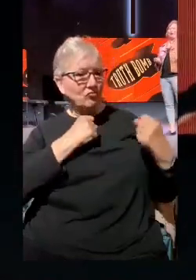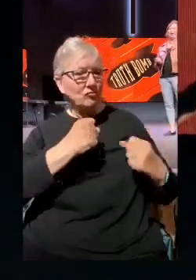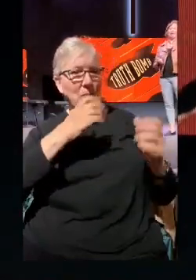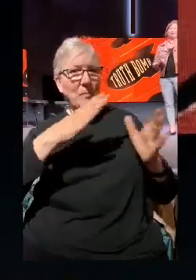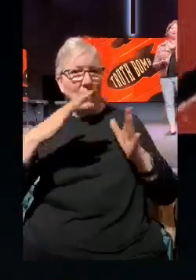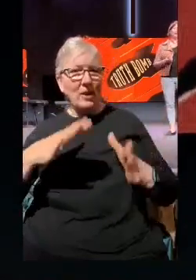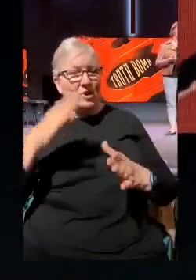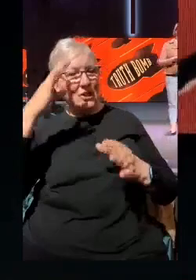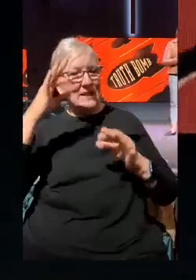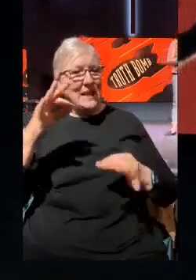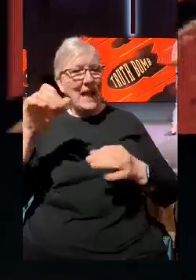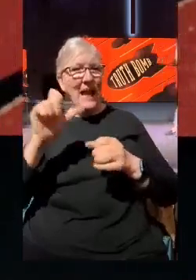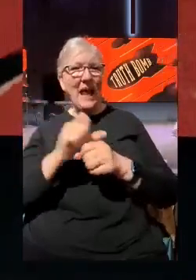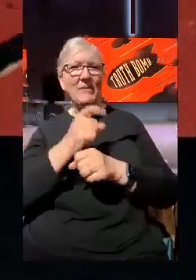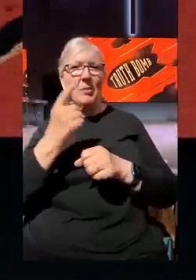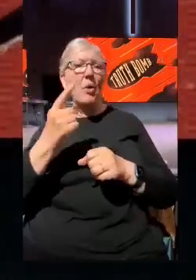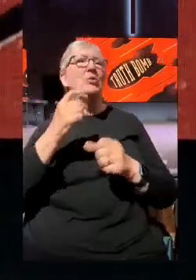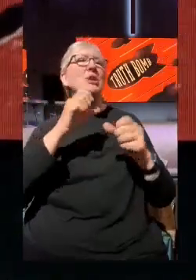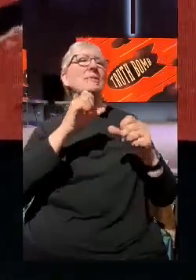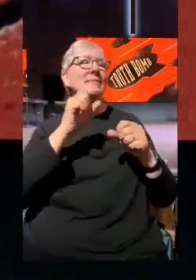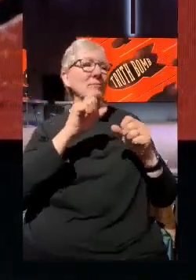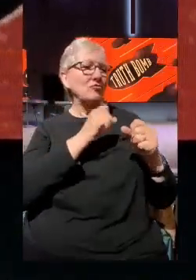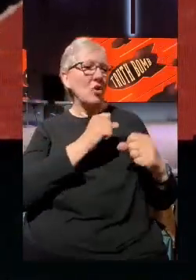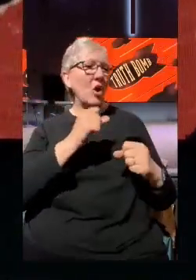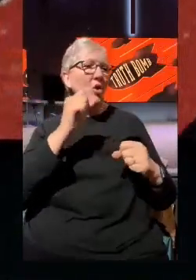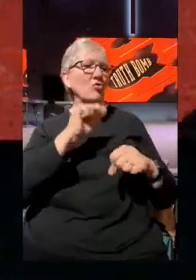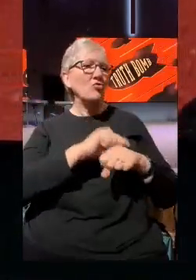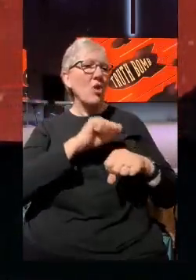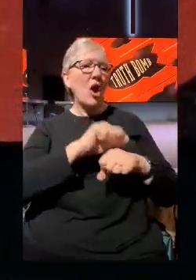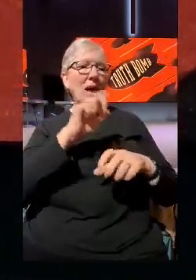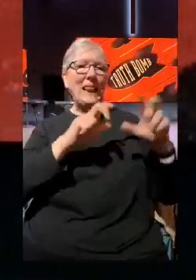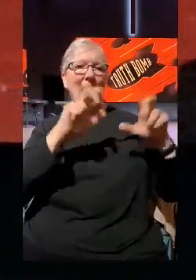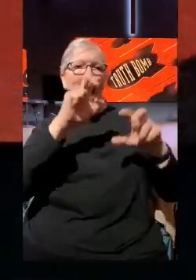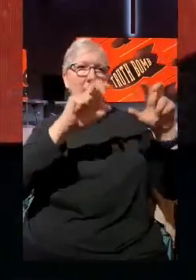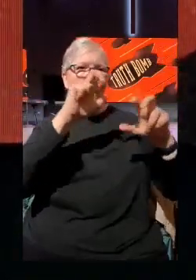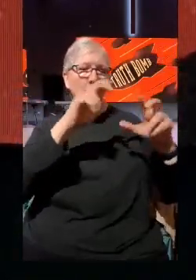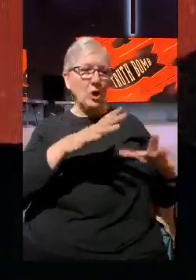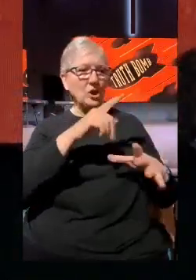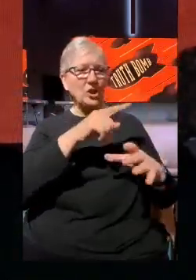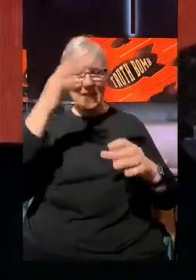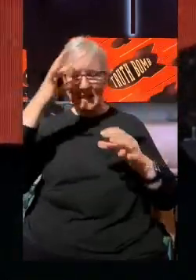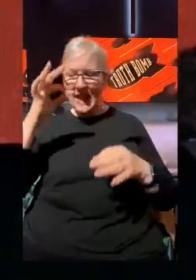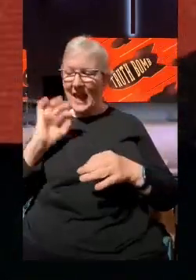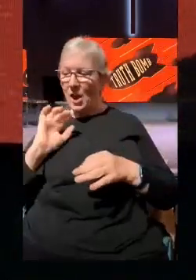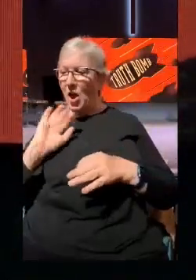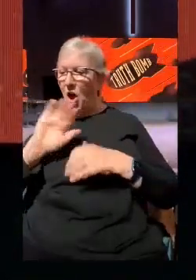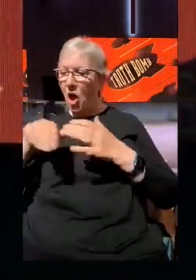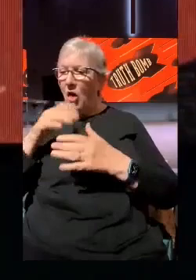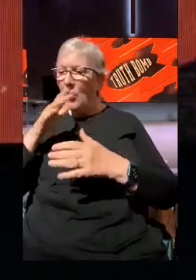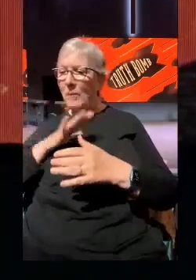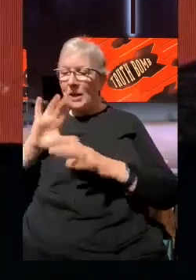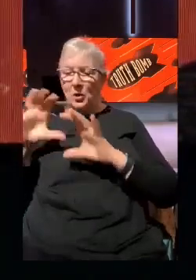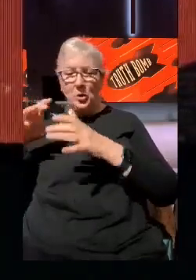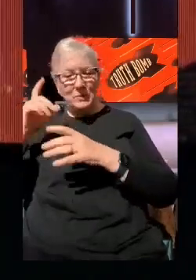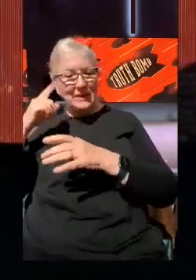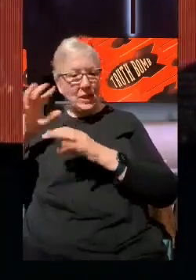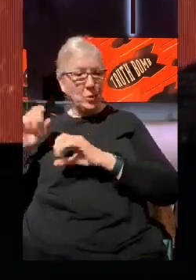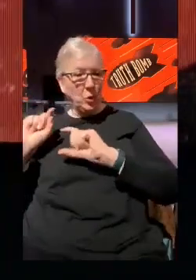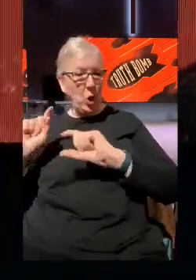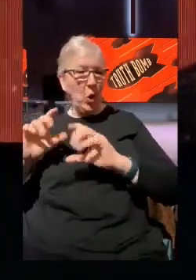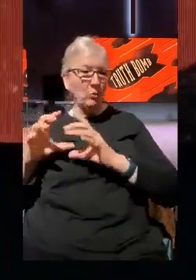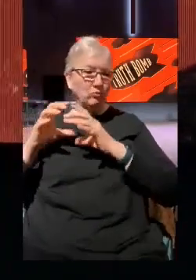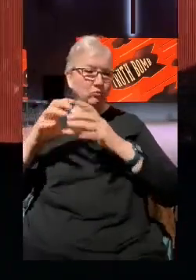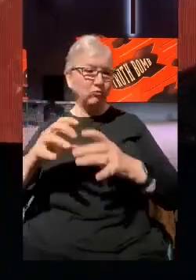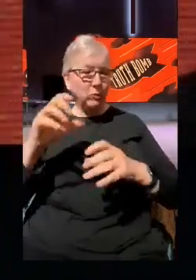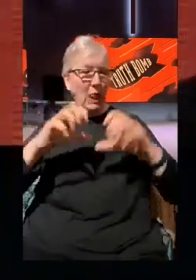needed to go rock climbing and learn how to rock climb. We were a very tight-knit group. And so she booked a